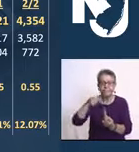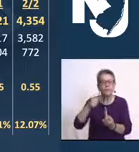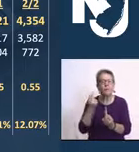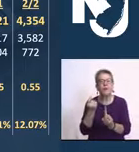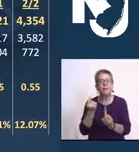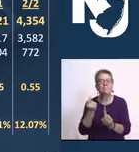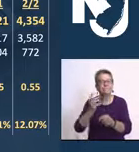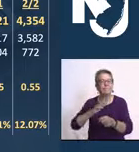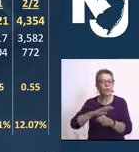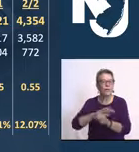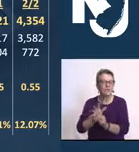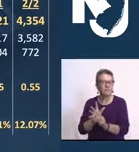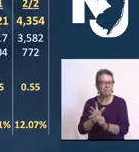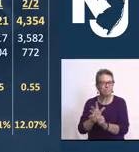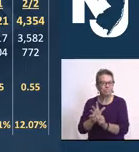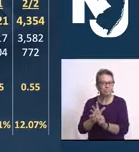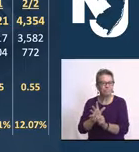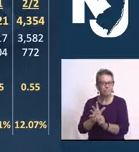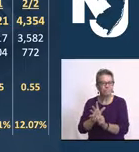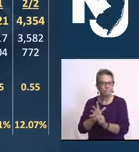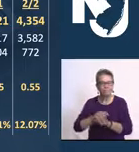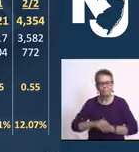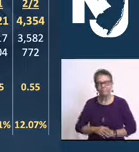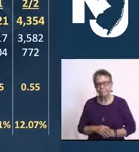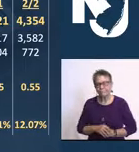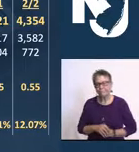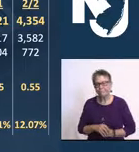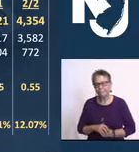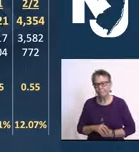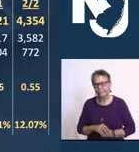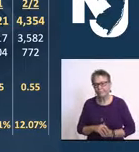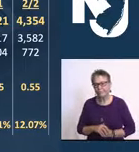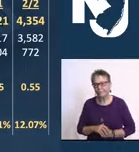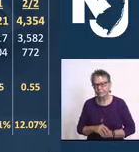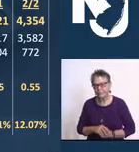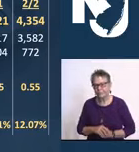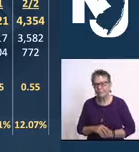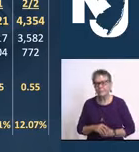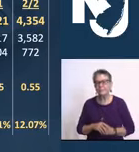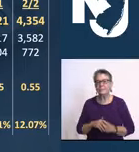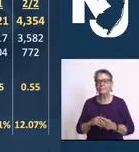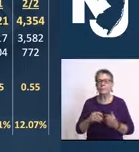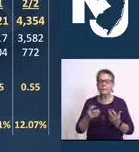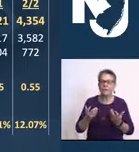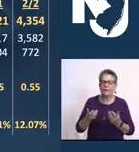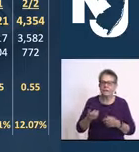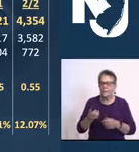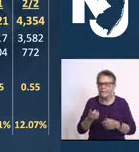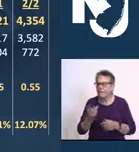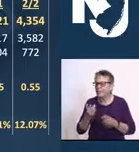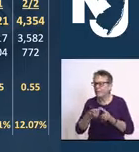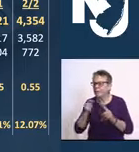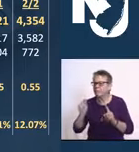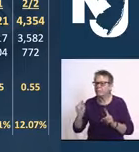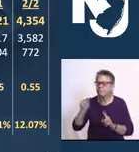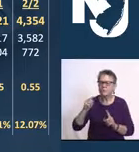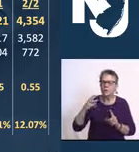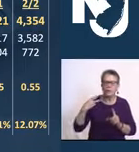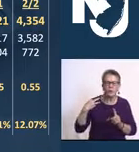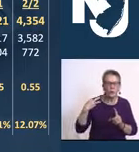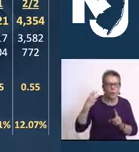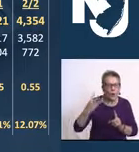New Jersey's own, with us, Jeff Zients, who runs the White House team, and a whole bunch of other experts.